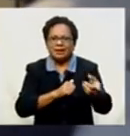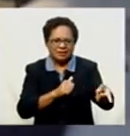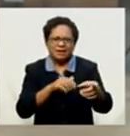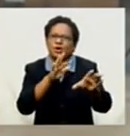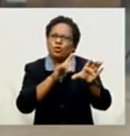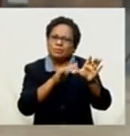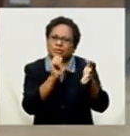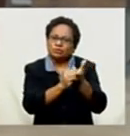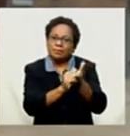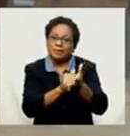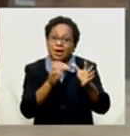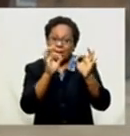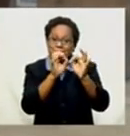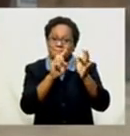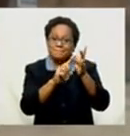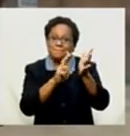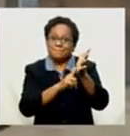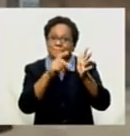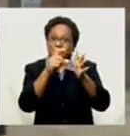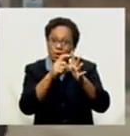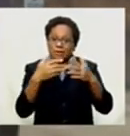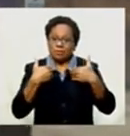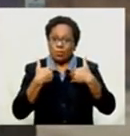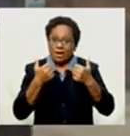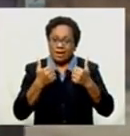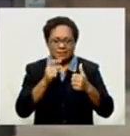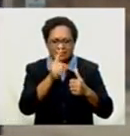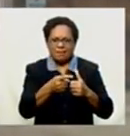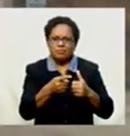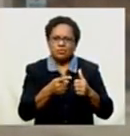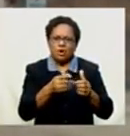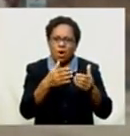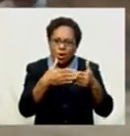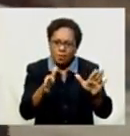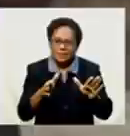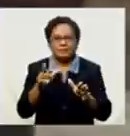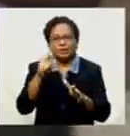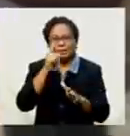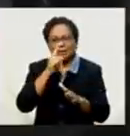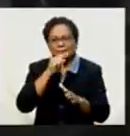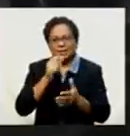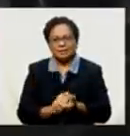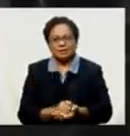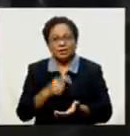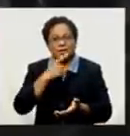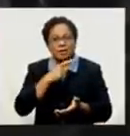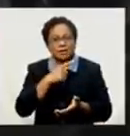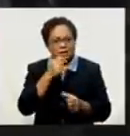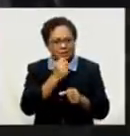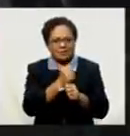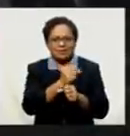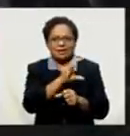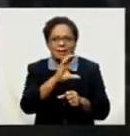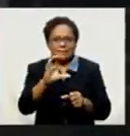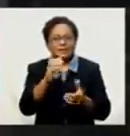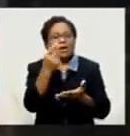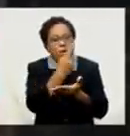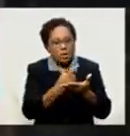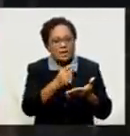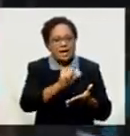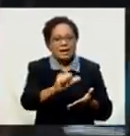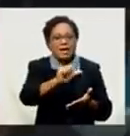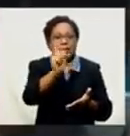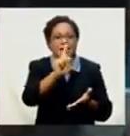of Commerce says Bondwell was not allowed to open for retail sales to the public, as the company has only been given permission to